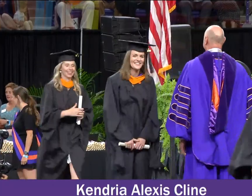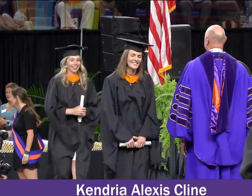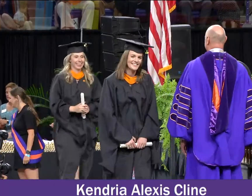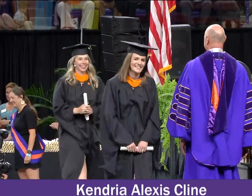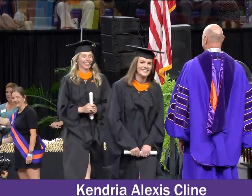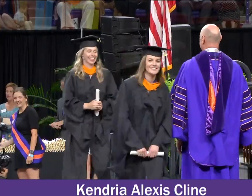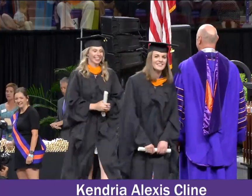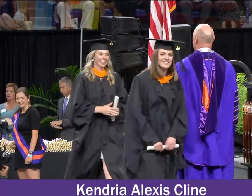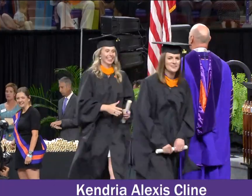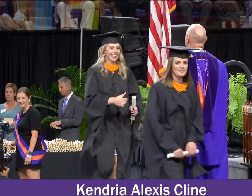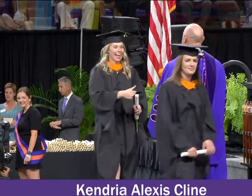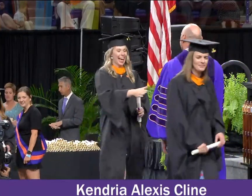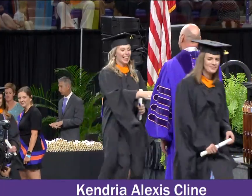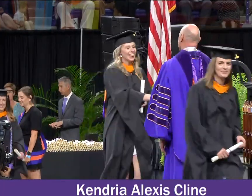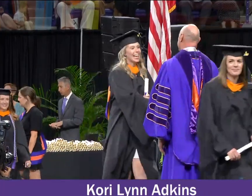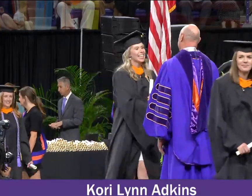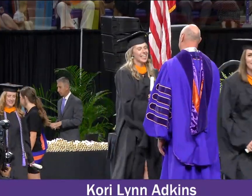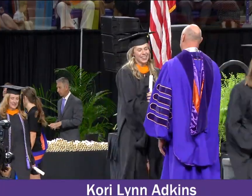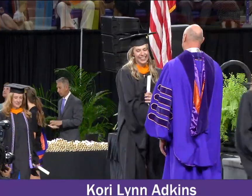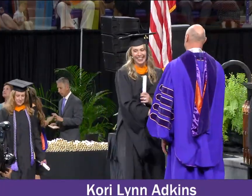Meredith Taylor Waldrop,